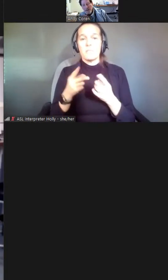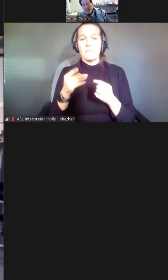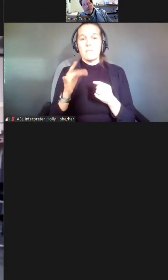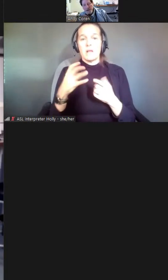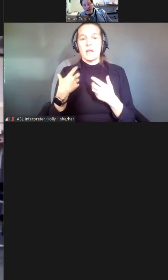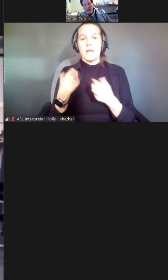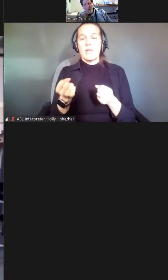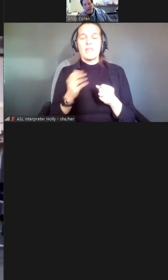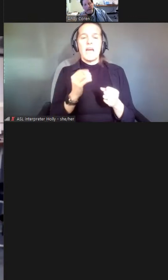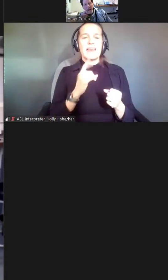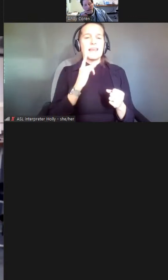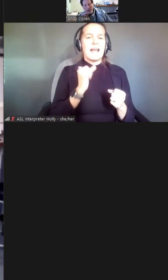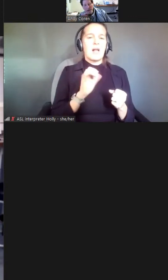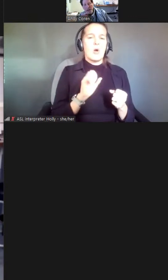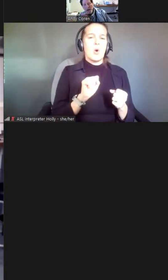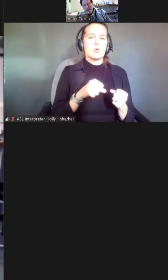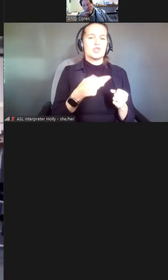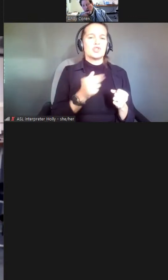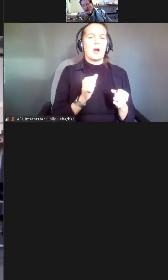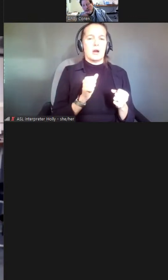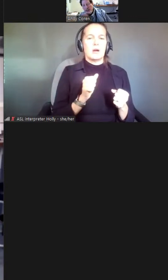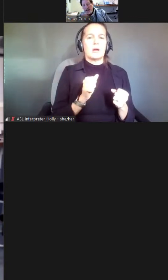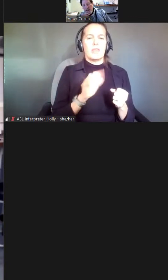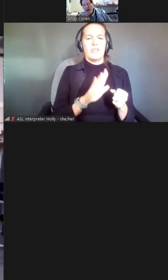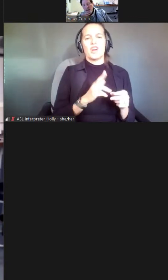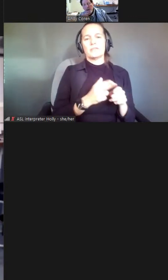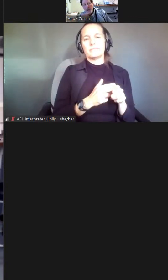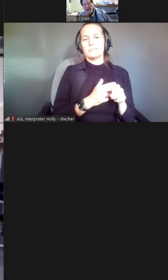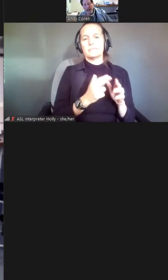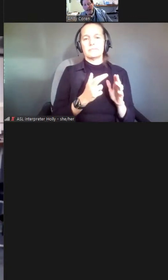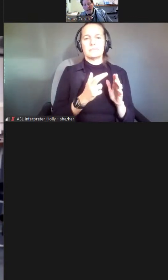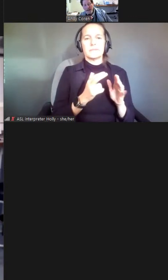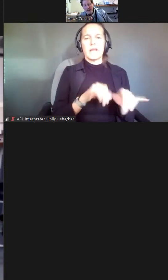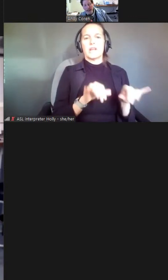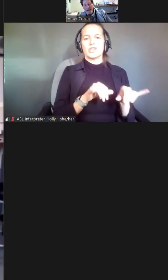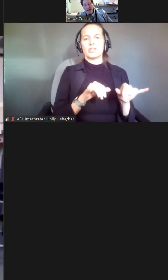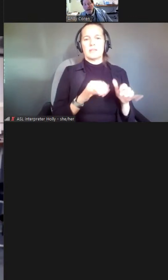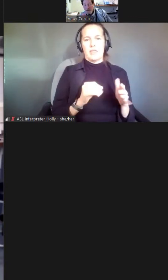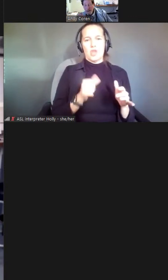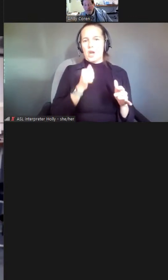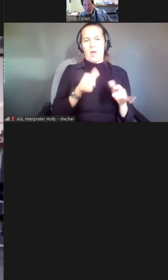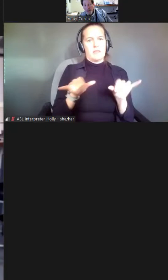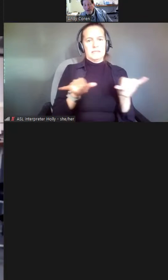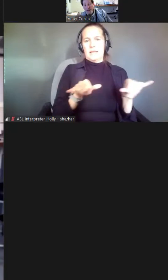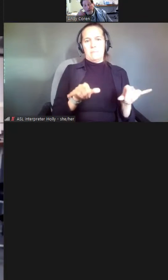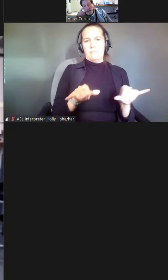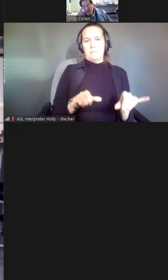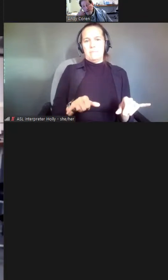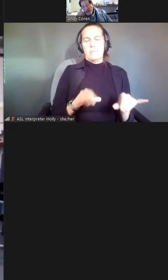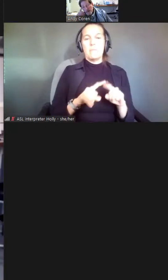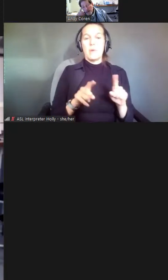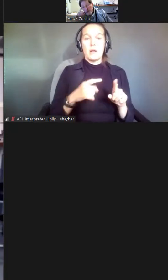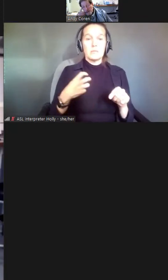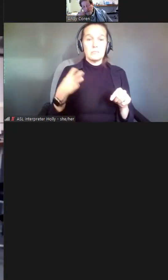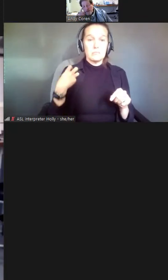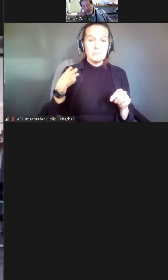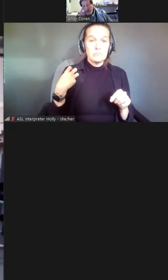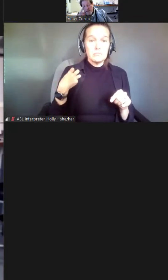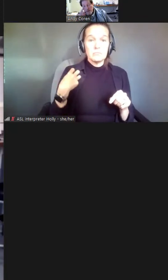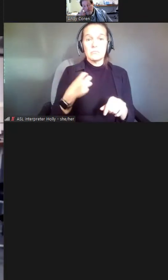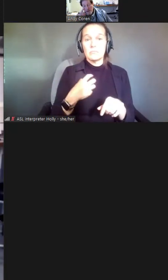OSHA, the Emergency Temporary Standards, requires, and they're not all exactly the same. But the employers need to know them because